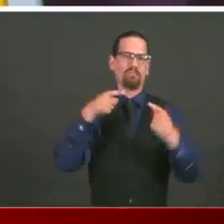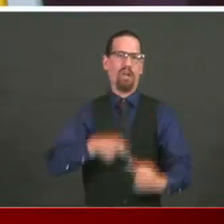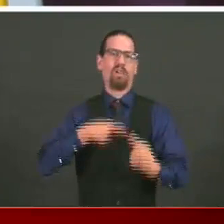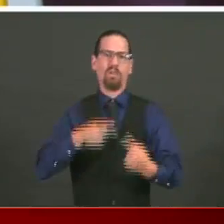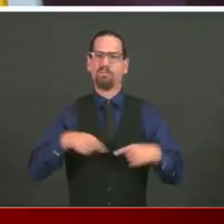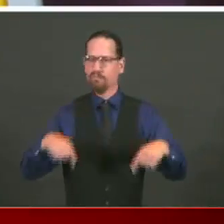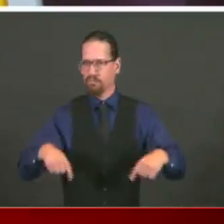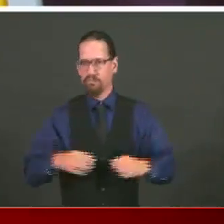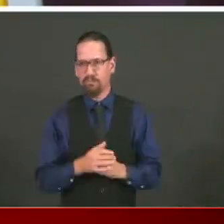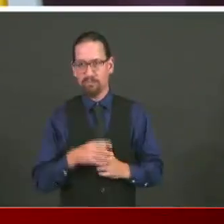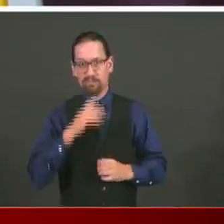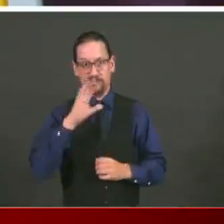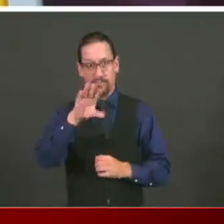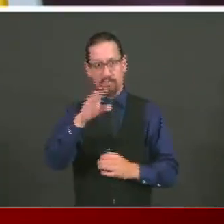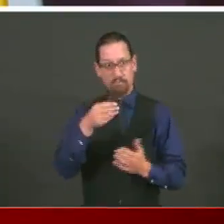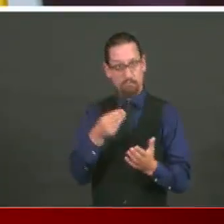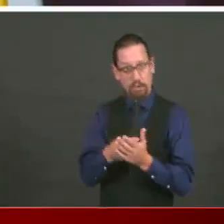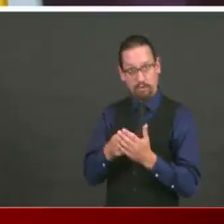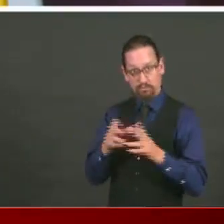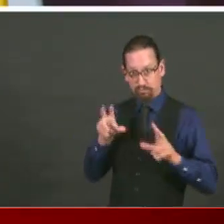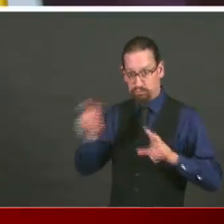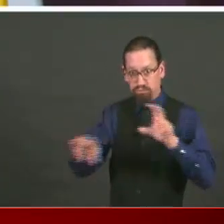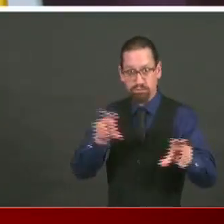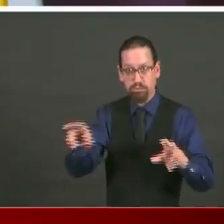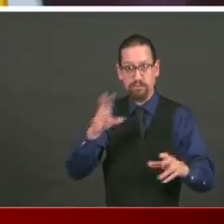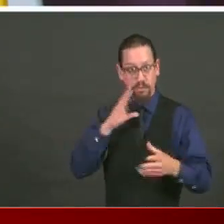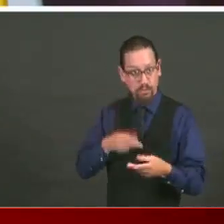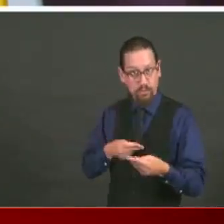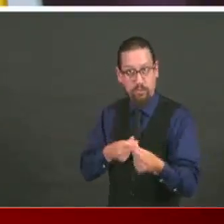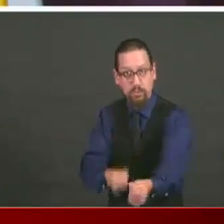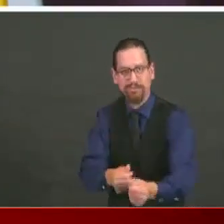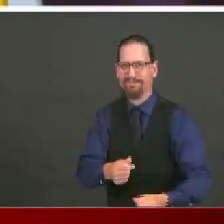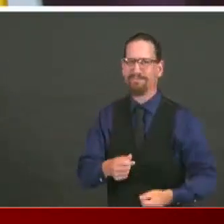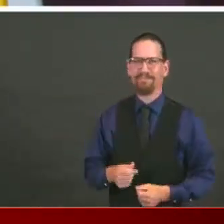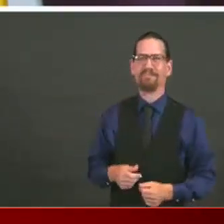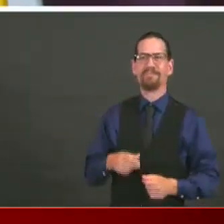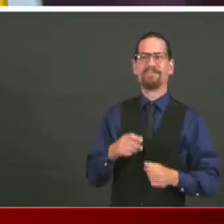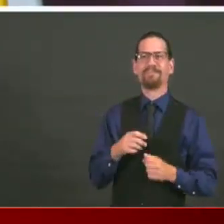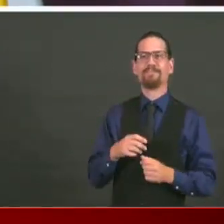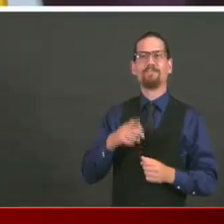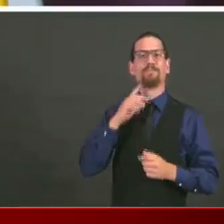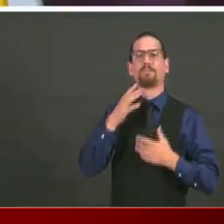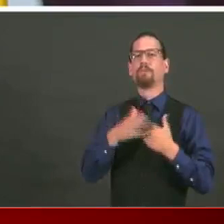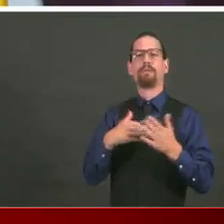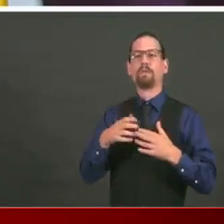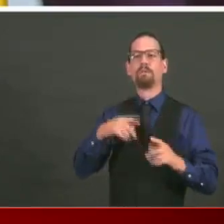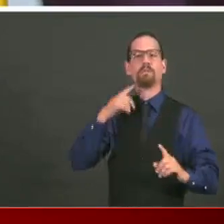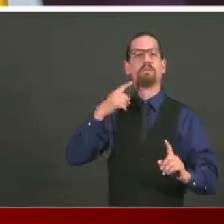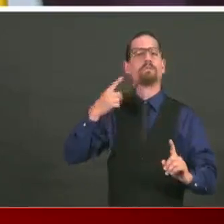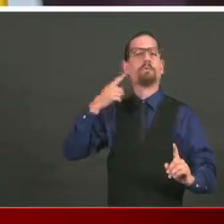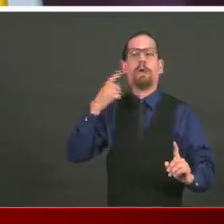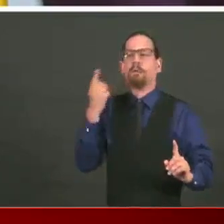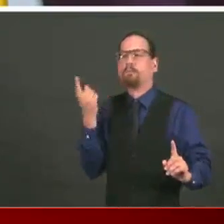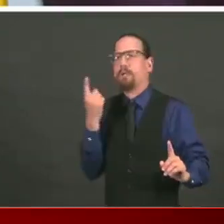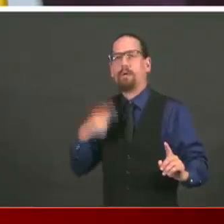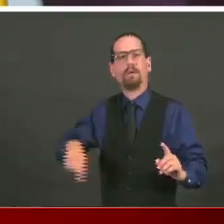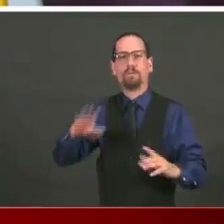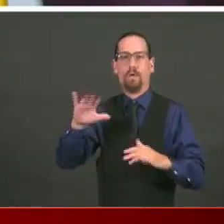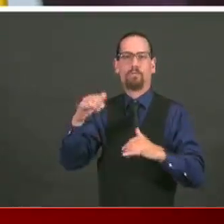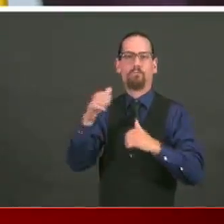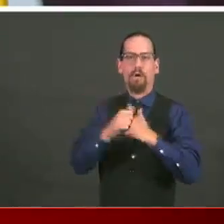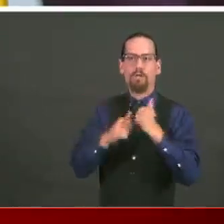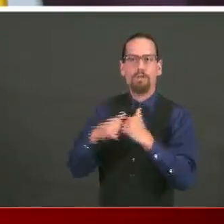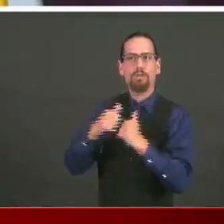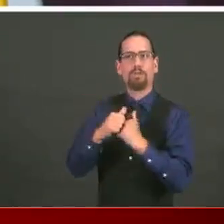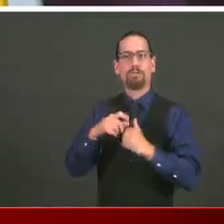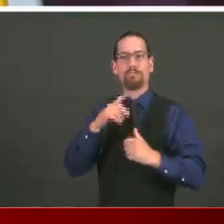door like that. I hope it does, because in Utah, for instance, for whatever reason, maybe it's the way they structured it, it isn't going out the